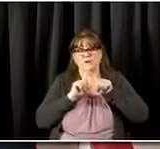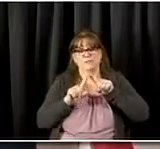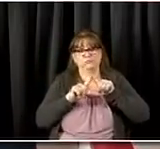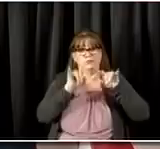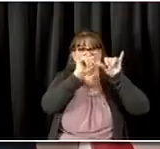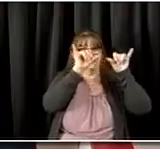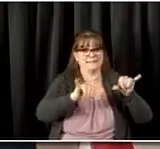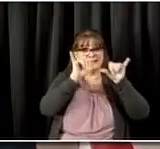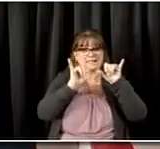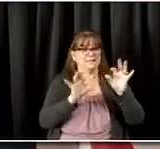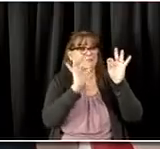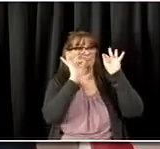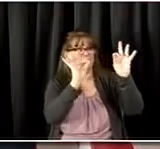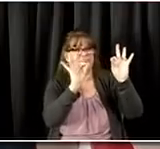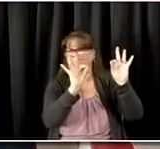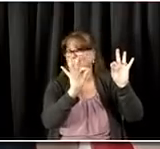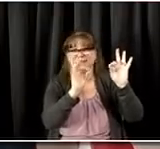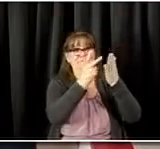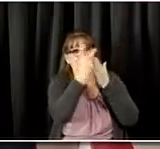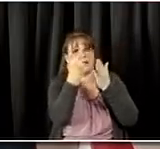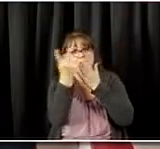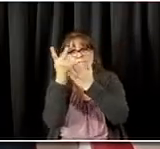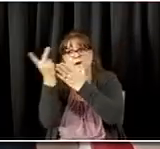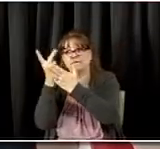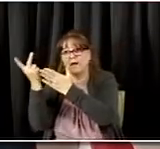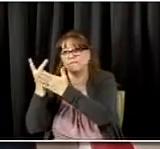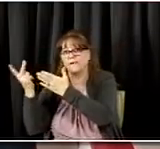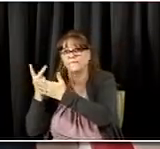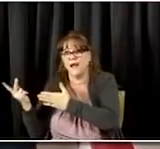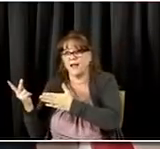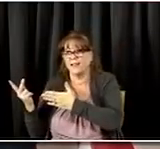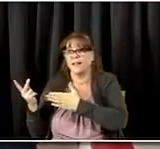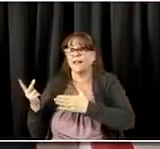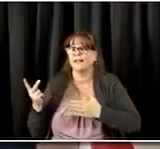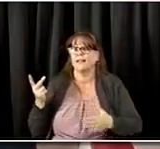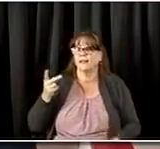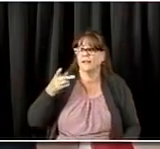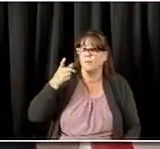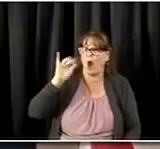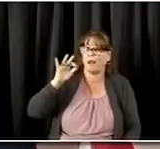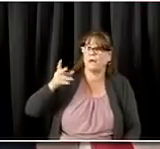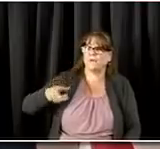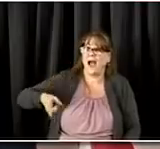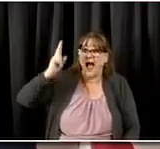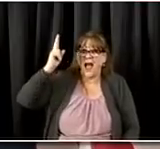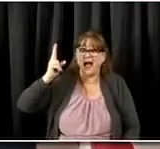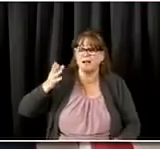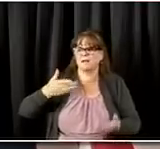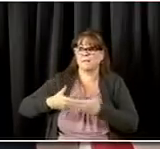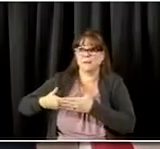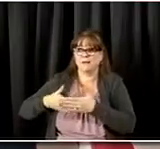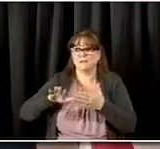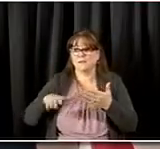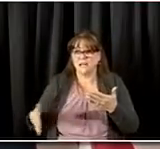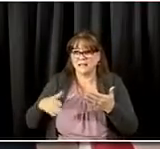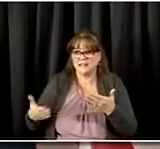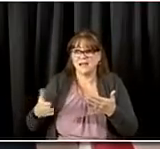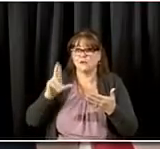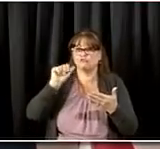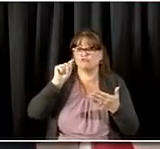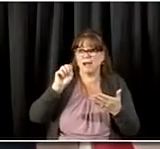that America has among the highest case rate and fatality rate per capita of nearly